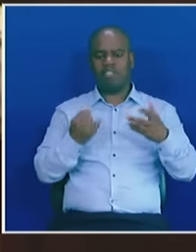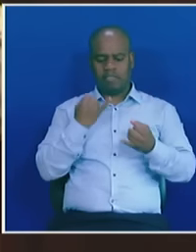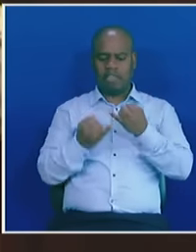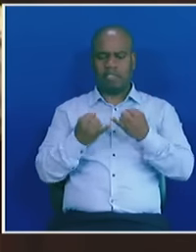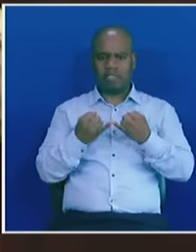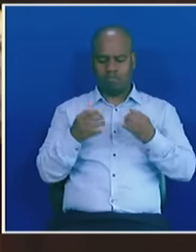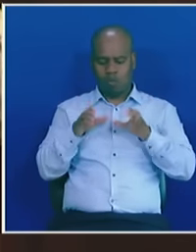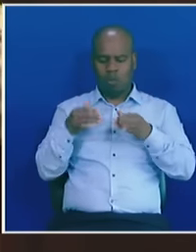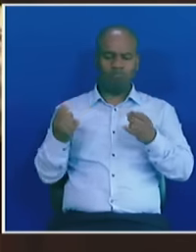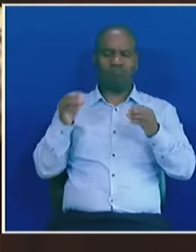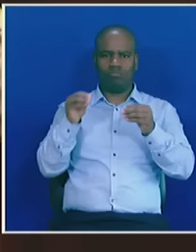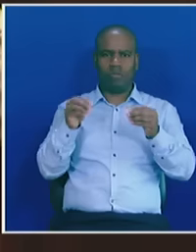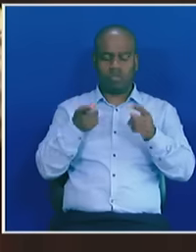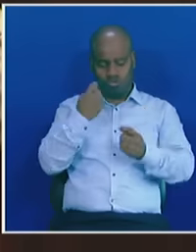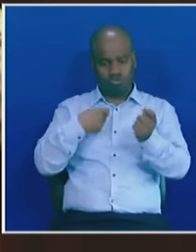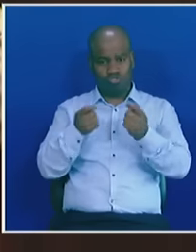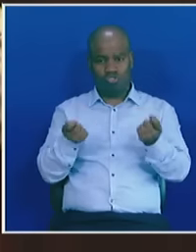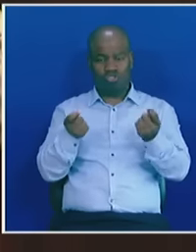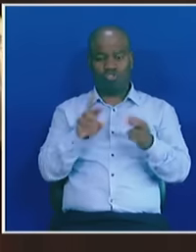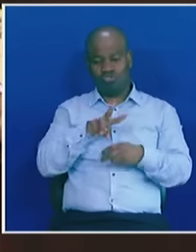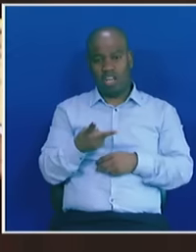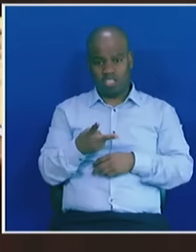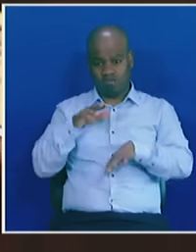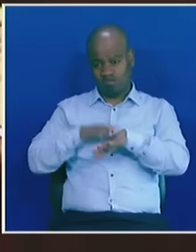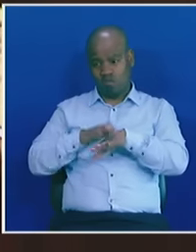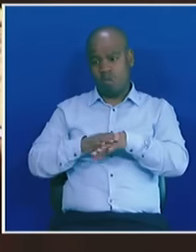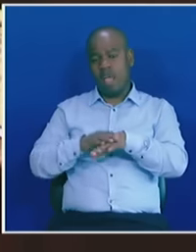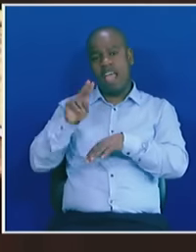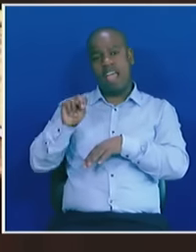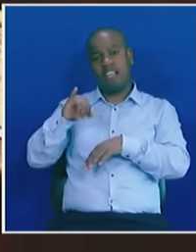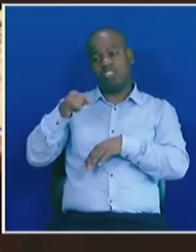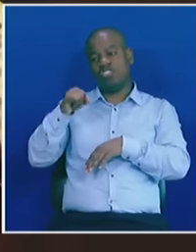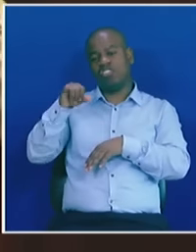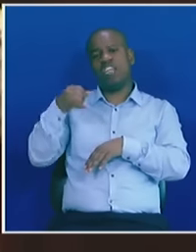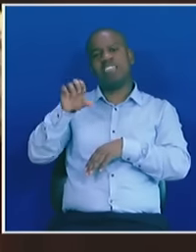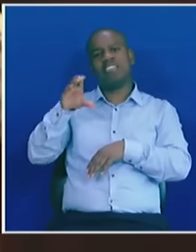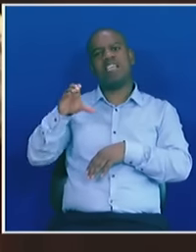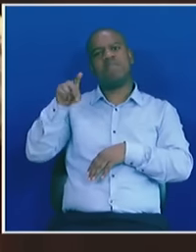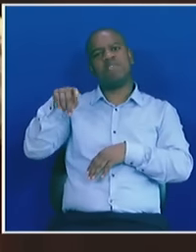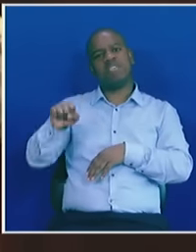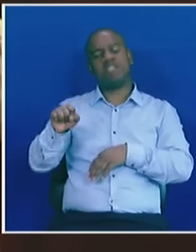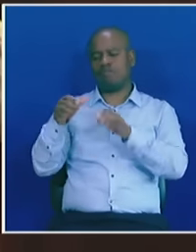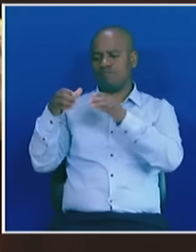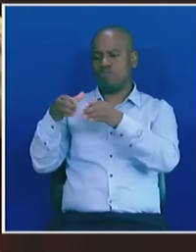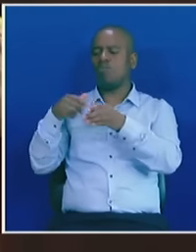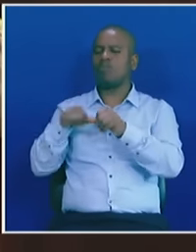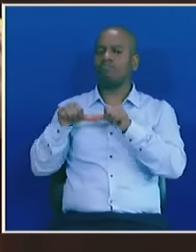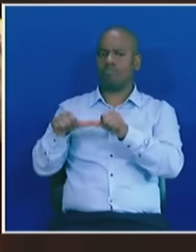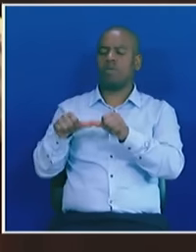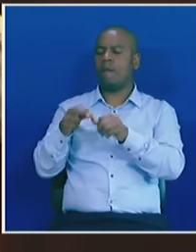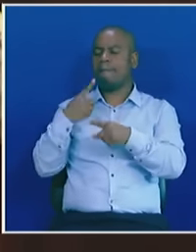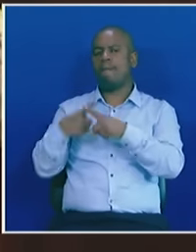society organizations, and government departments in the JCPS cluster are beginning to yield